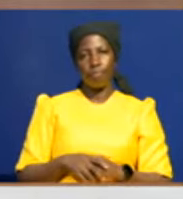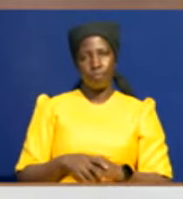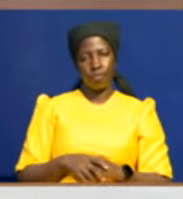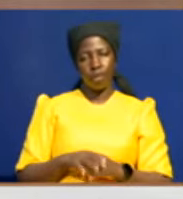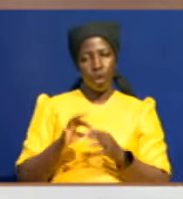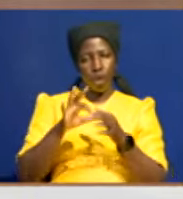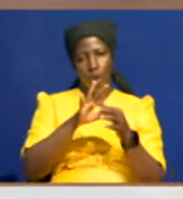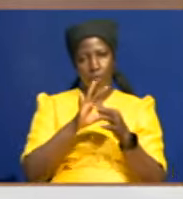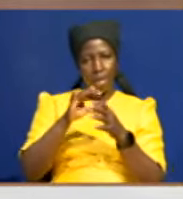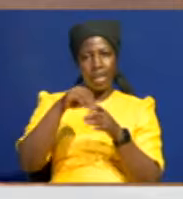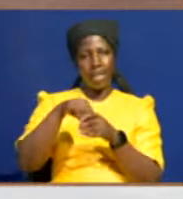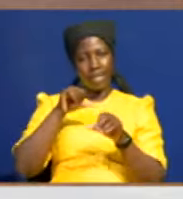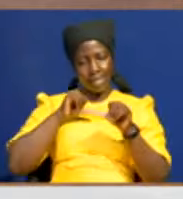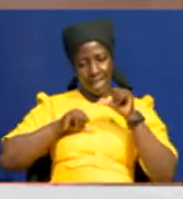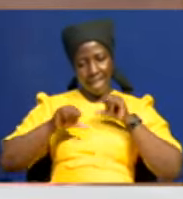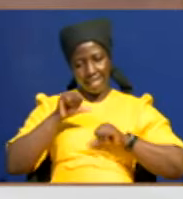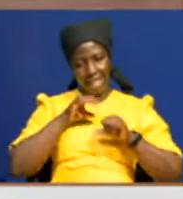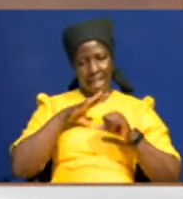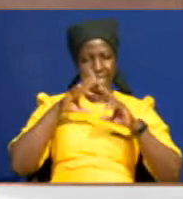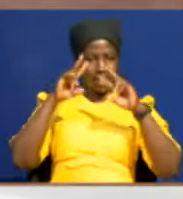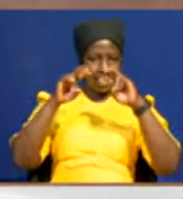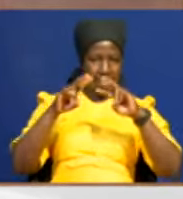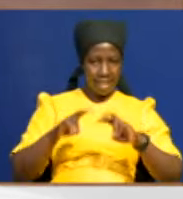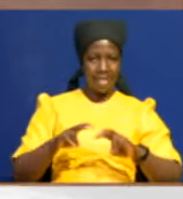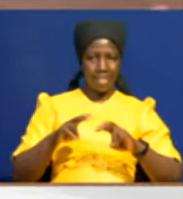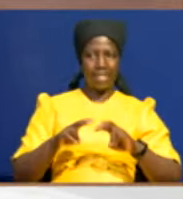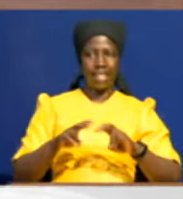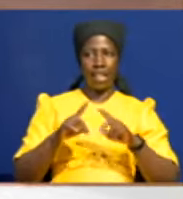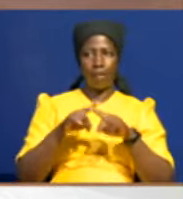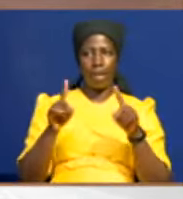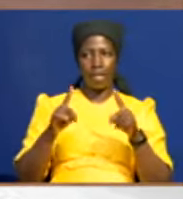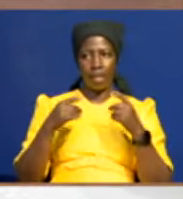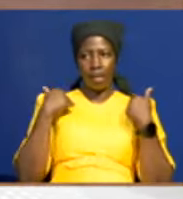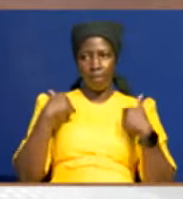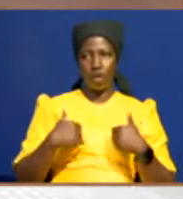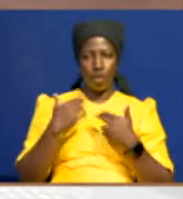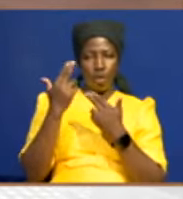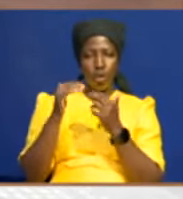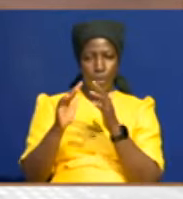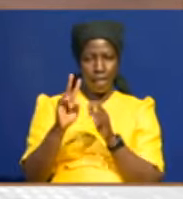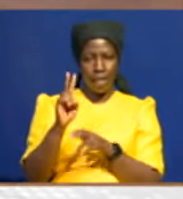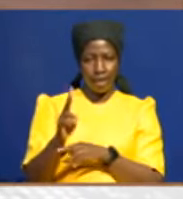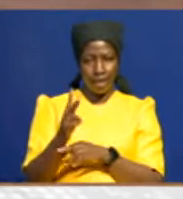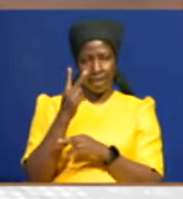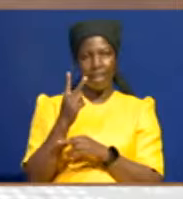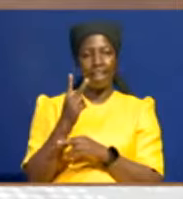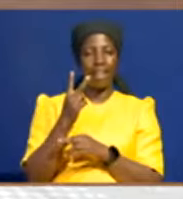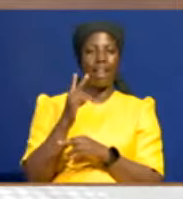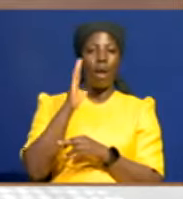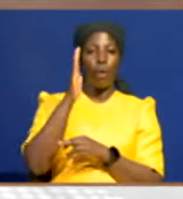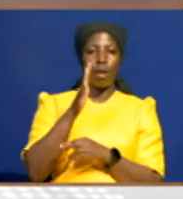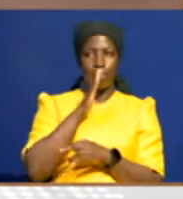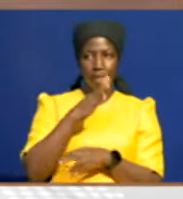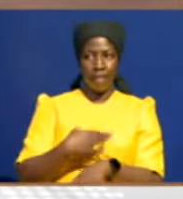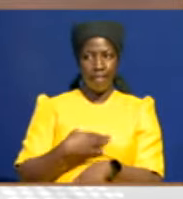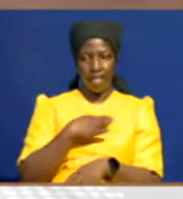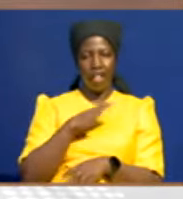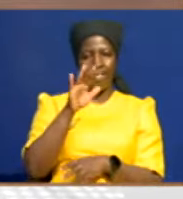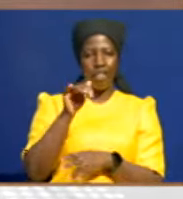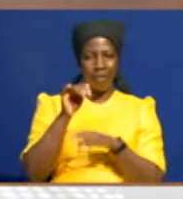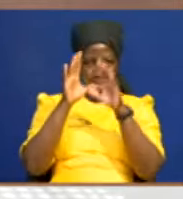cooperation in science and research. But I hope that the second impulse will be the visit by His Excellency